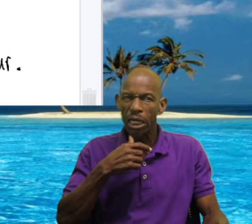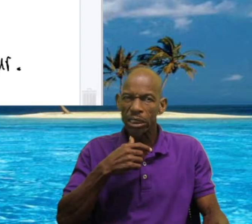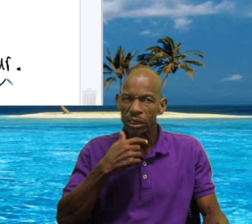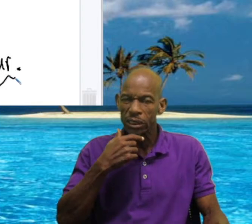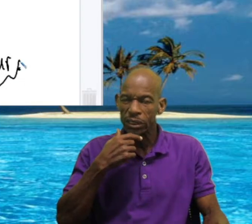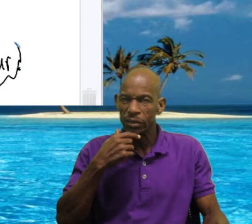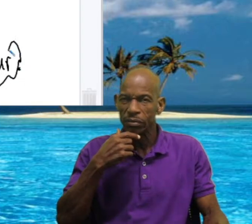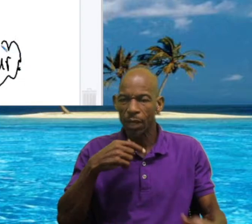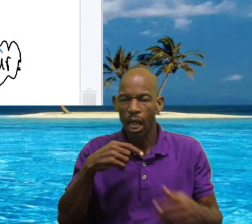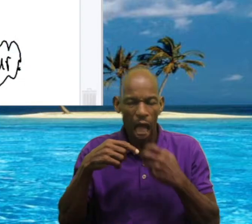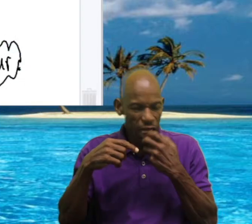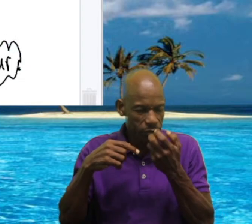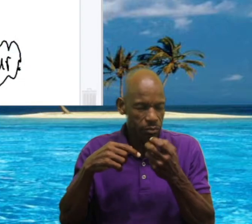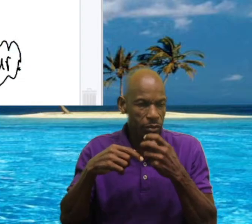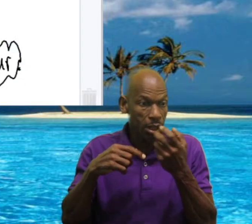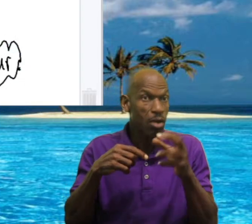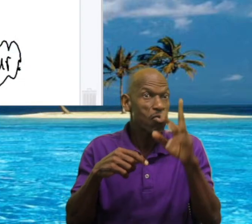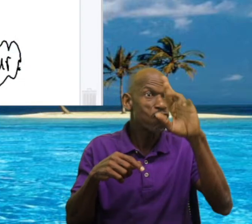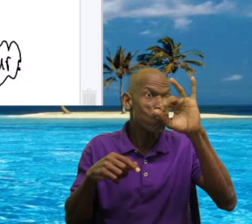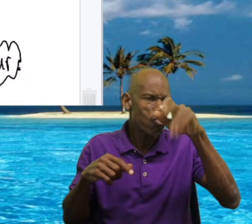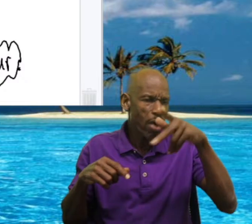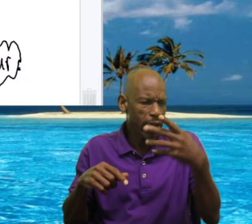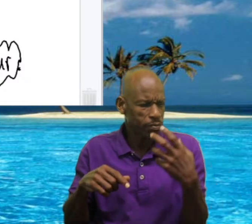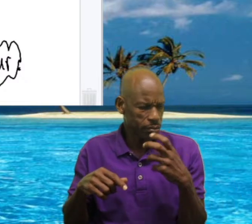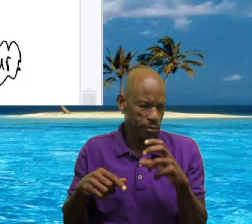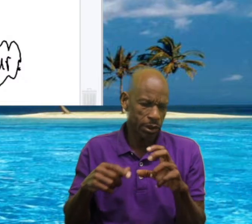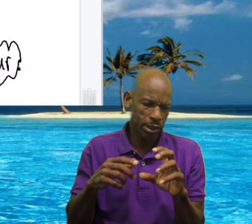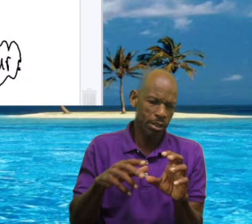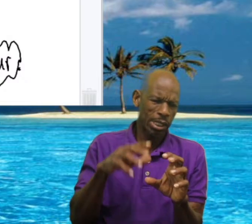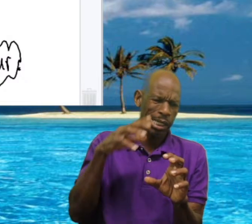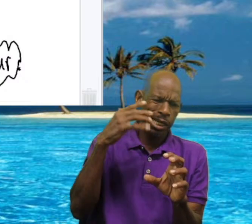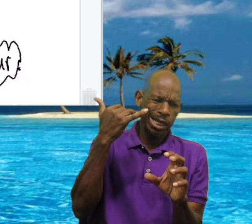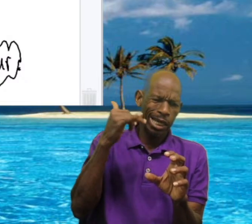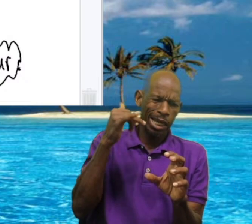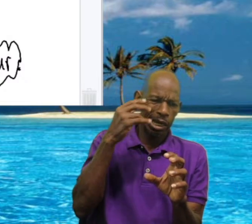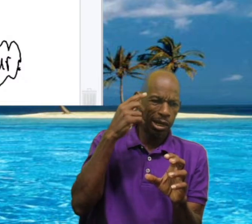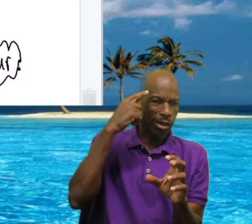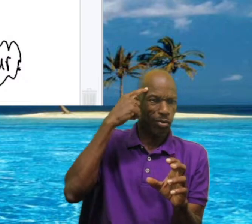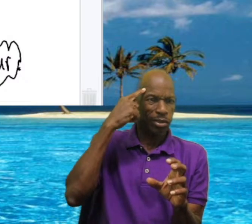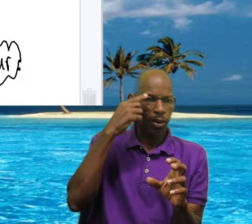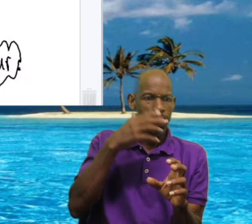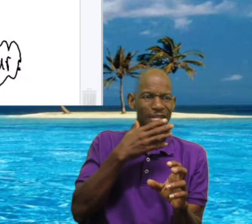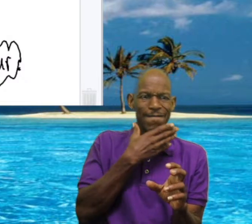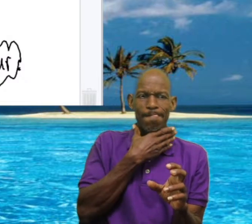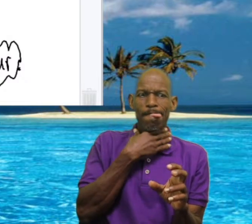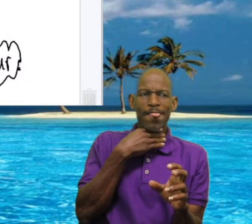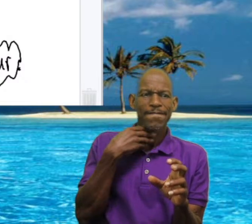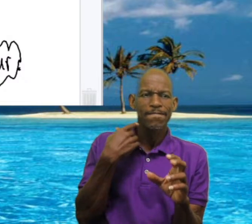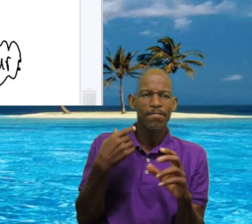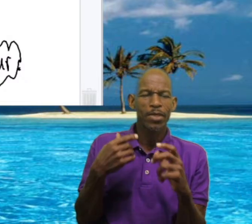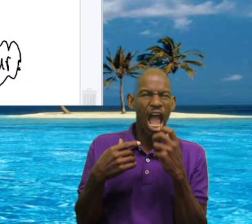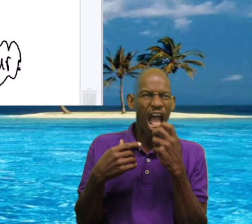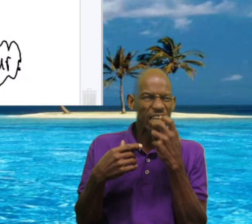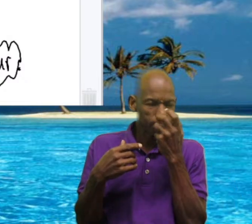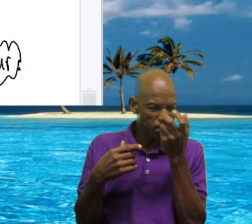And it's sour. The idea. We're looking at the idea. So let's look at number